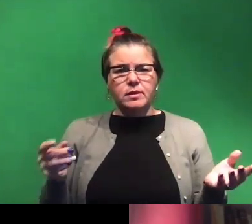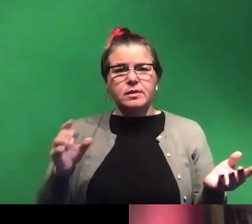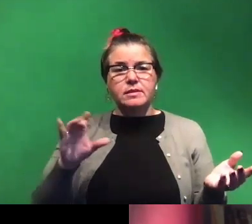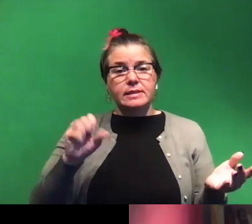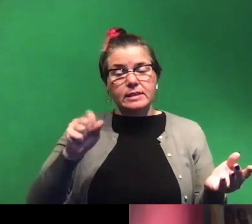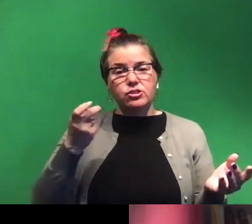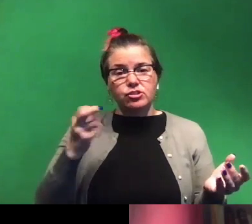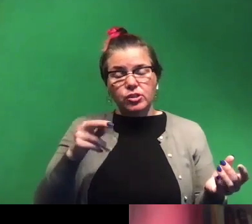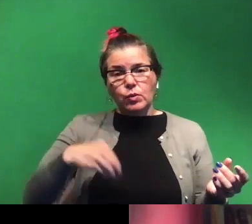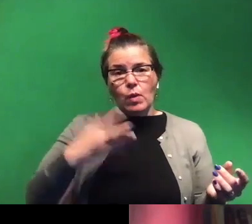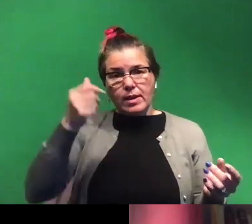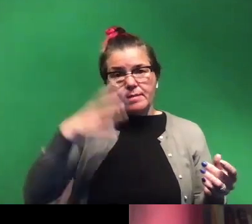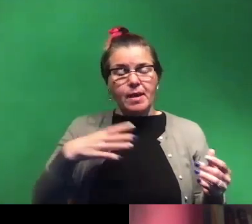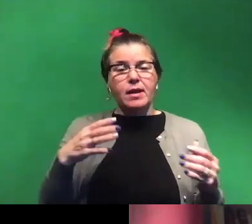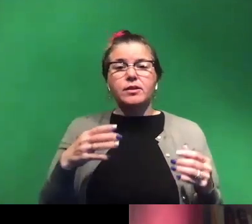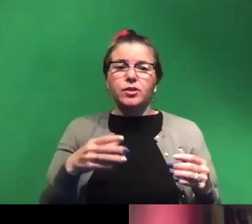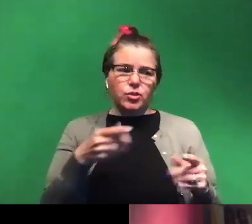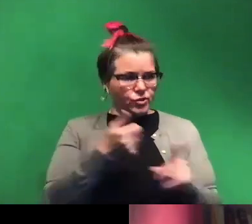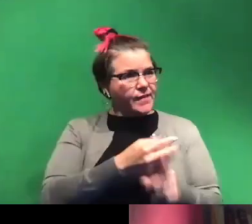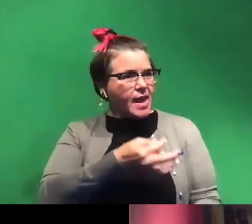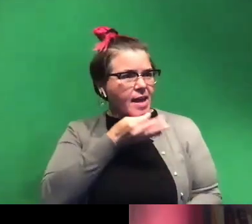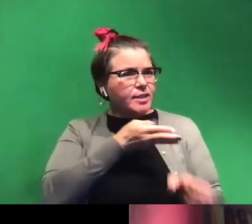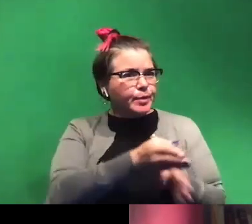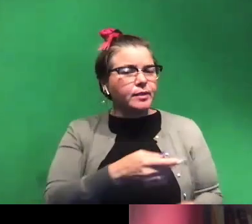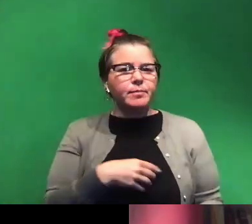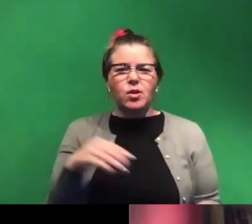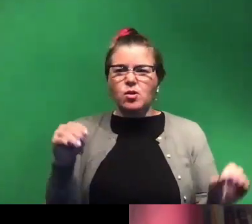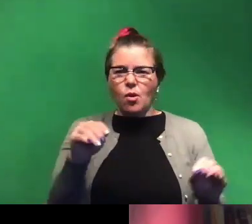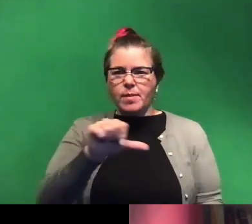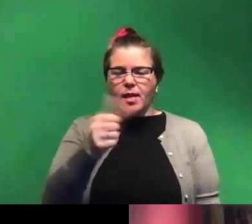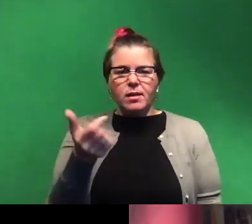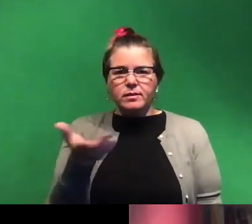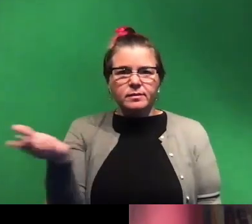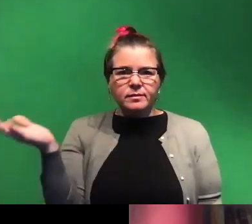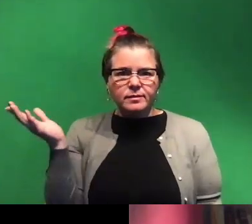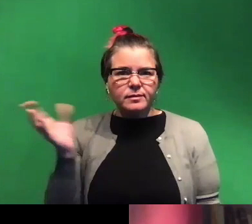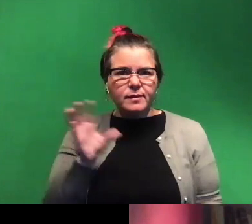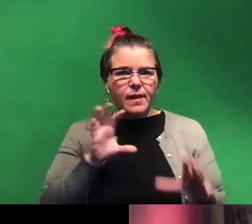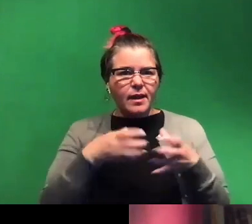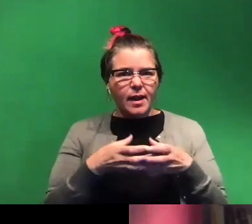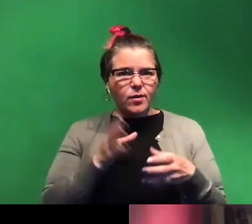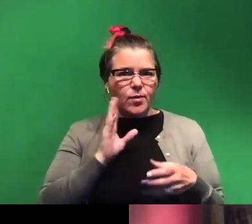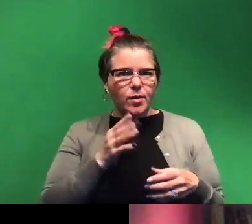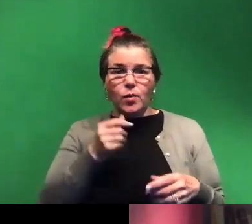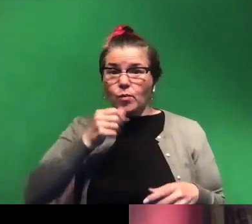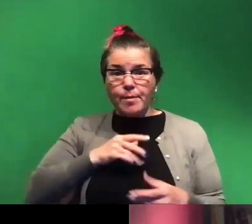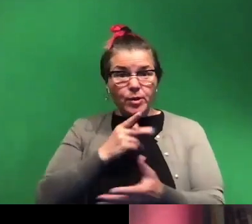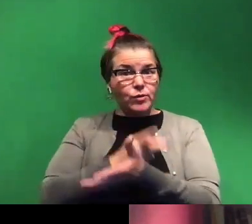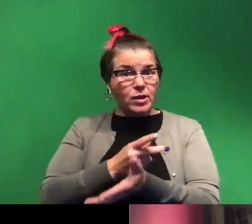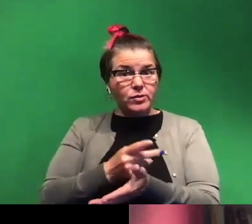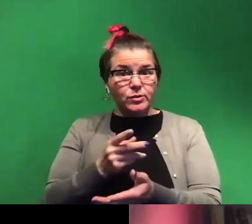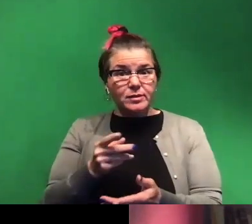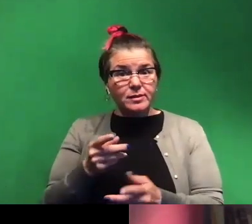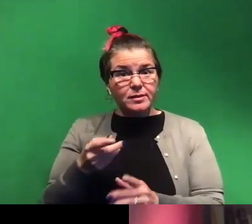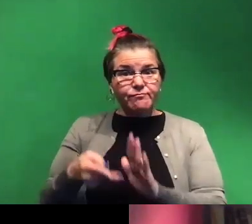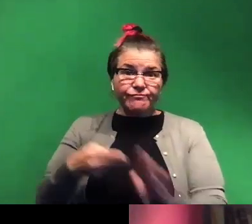that you're treated as an expert, but nobody else in that category is. We don't see women graduate students often. We don't